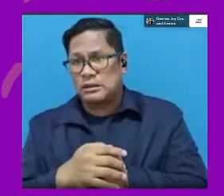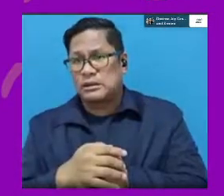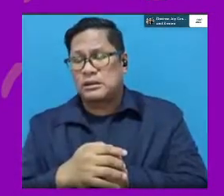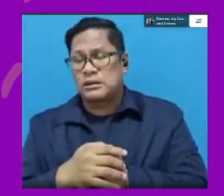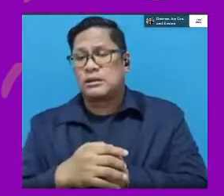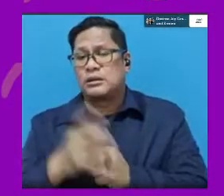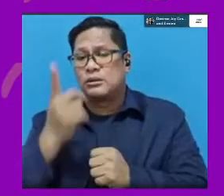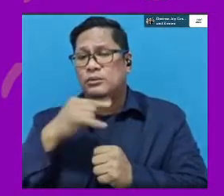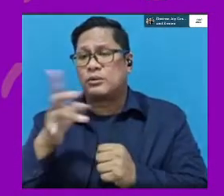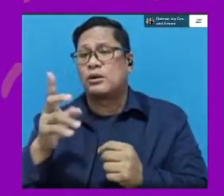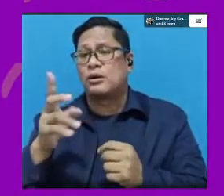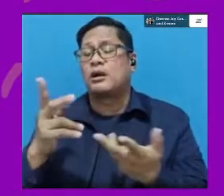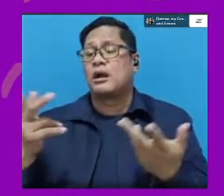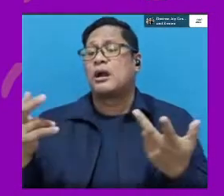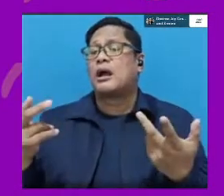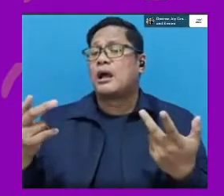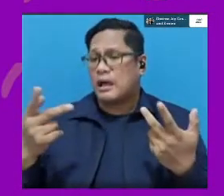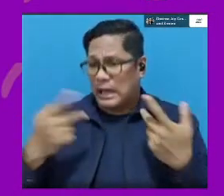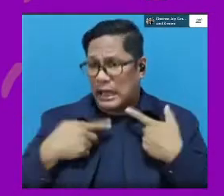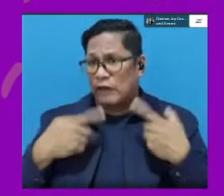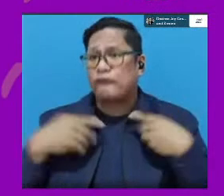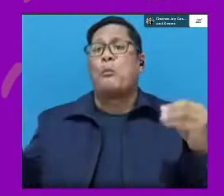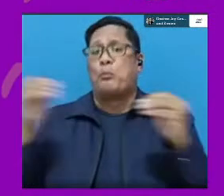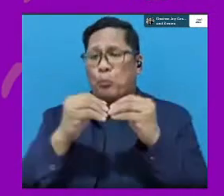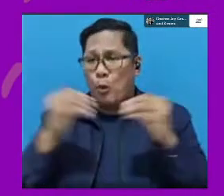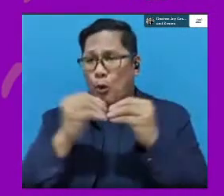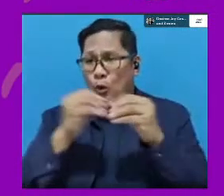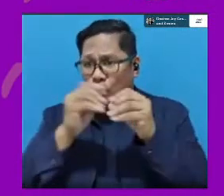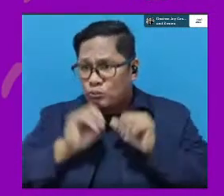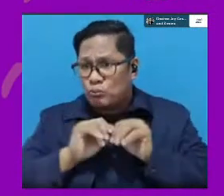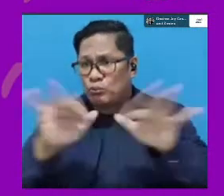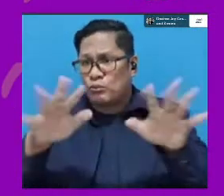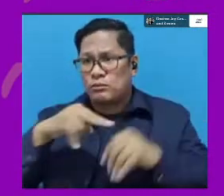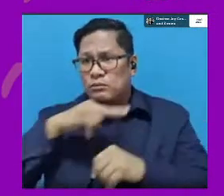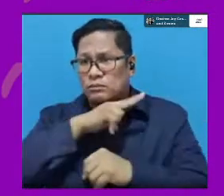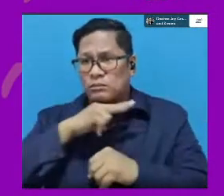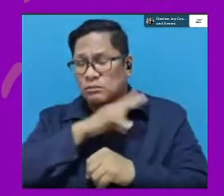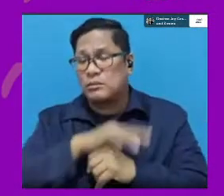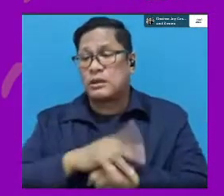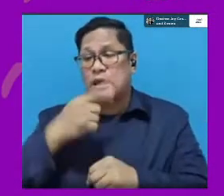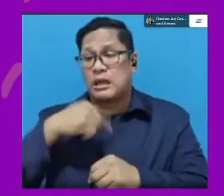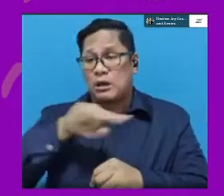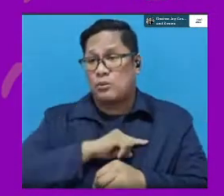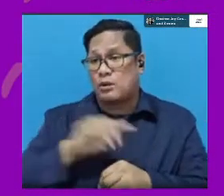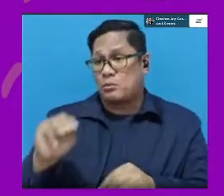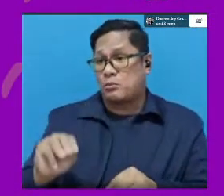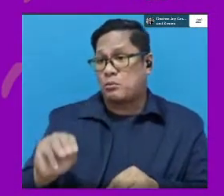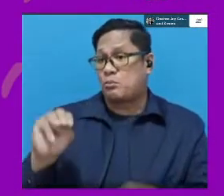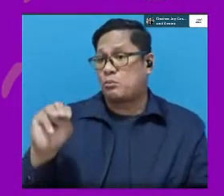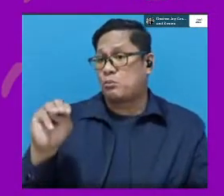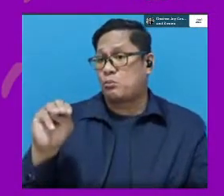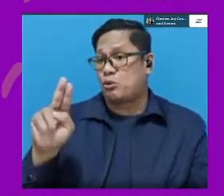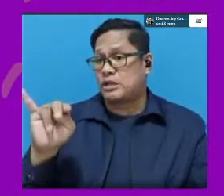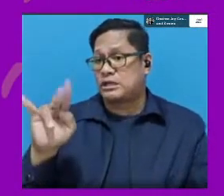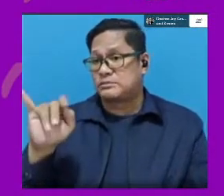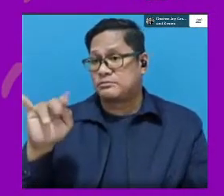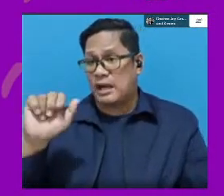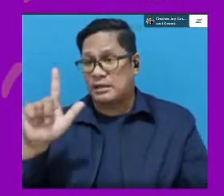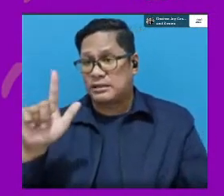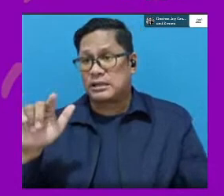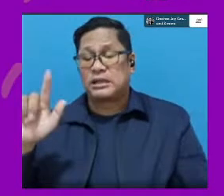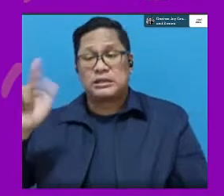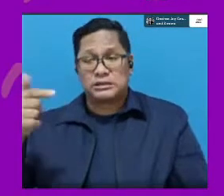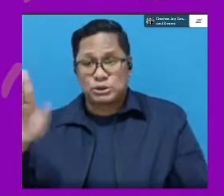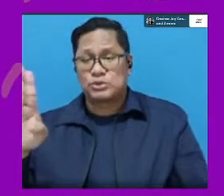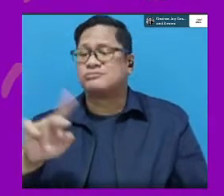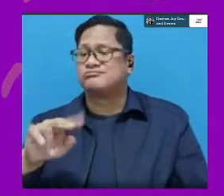implications of having an outbreak in Dinagat Islands. Our municipalities are also not that